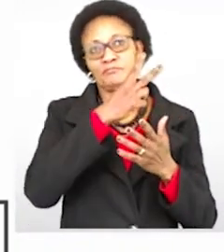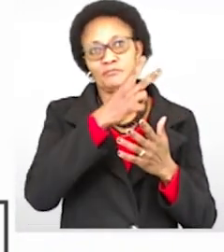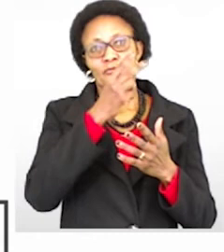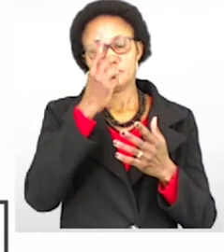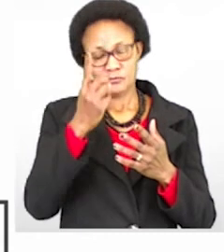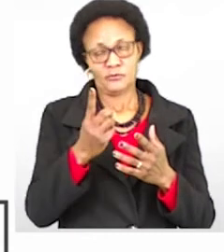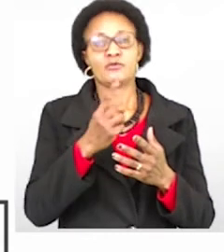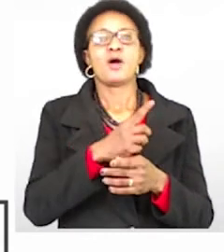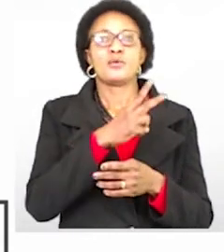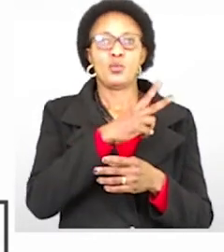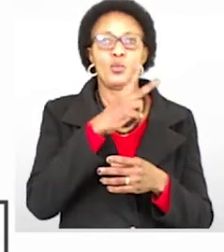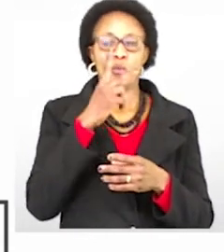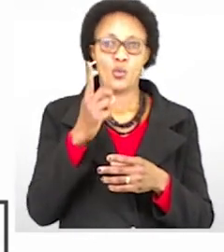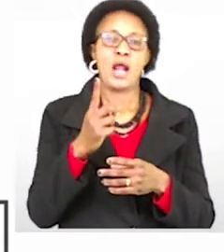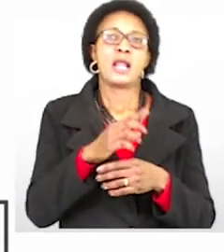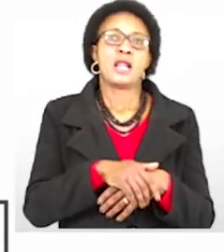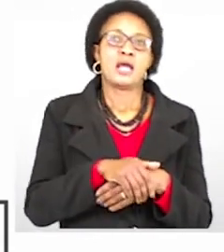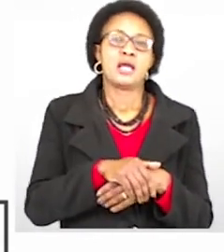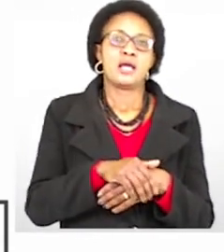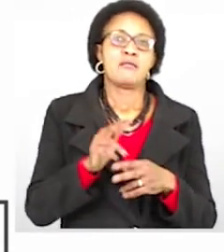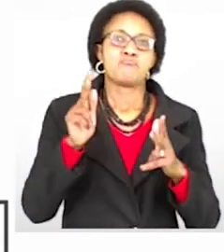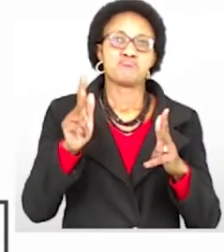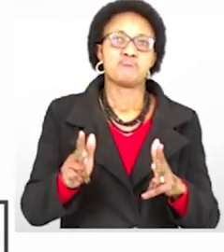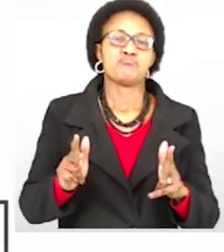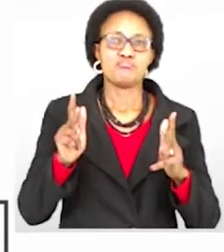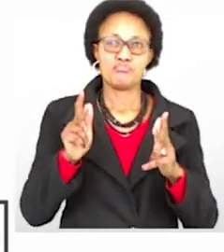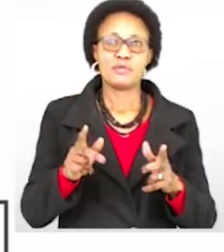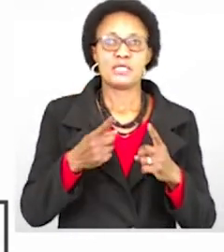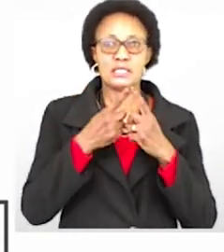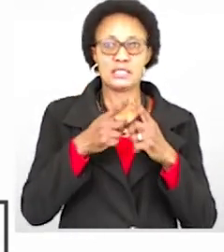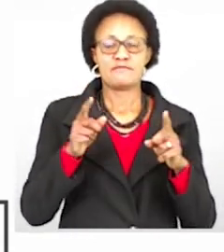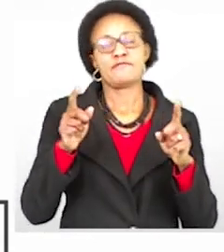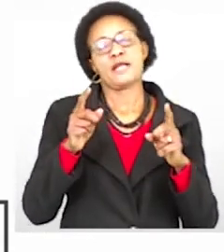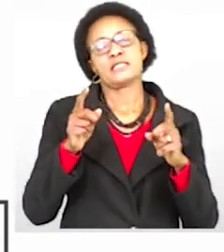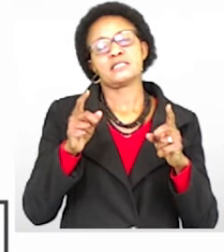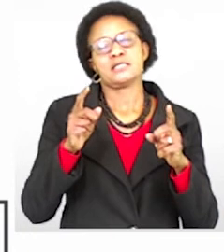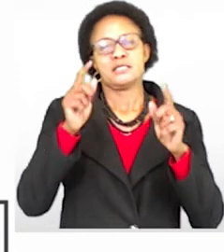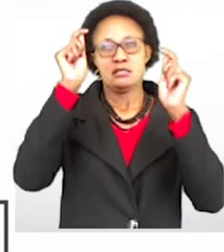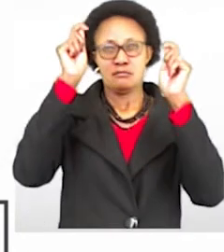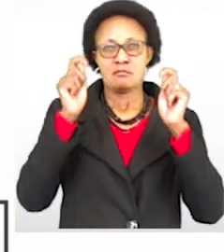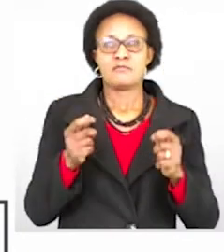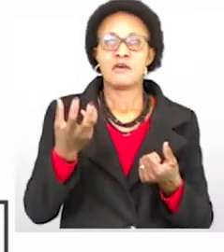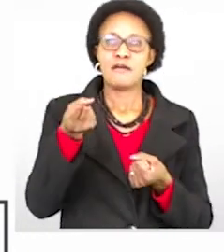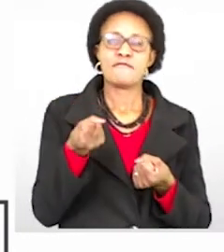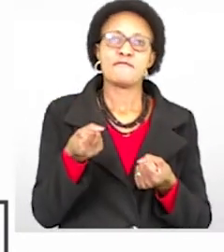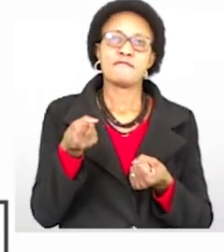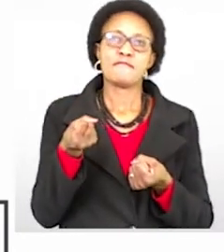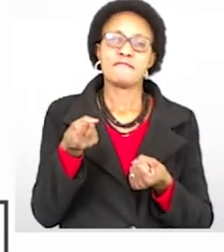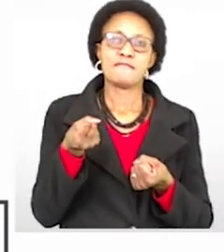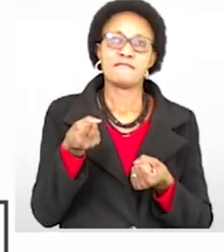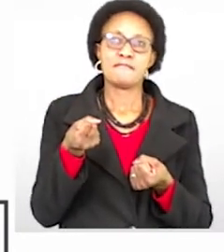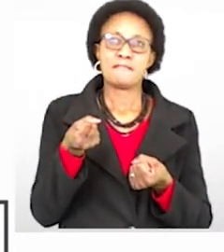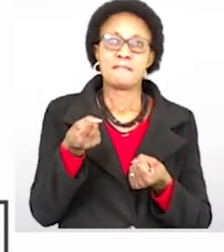have our train here that is made up of shapes. Now remember, a train travels on a